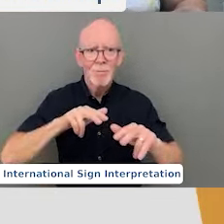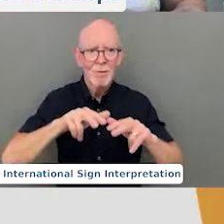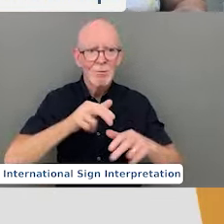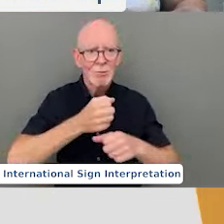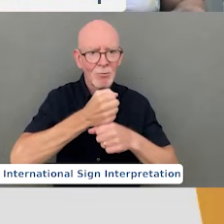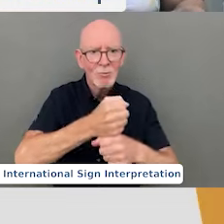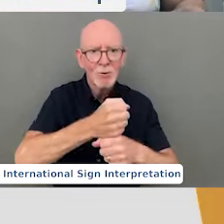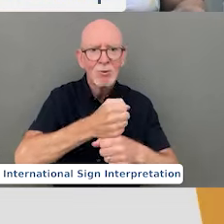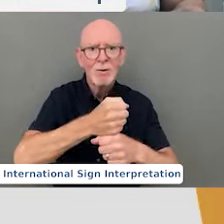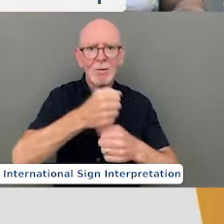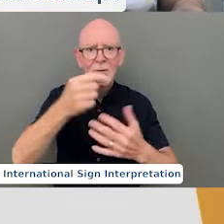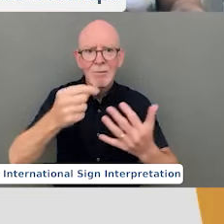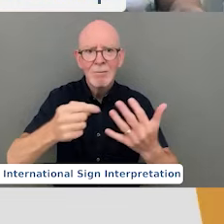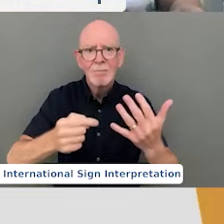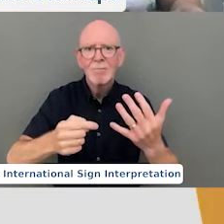justice,